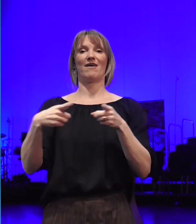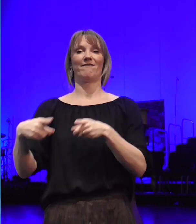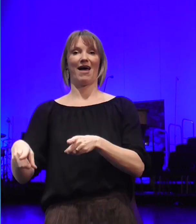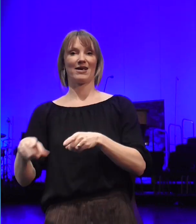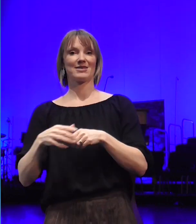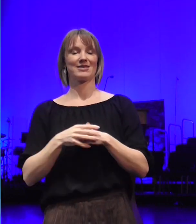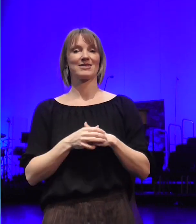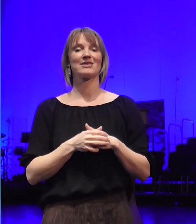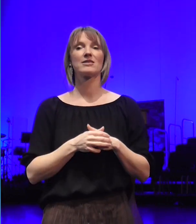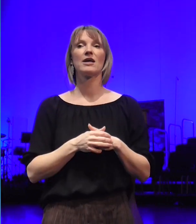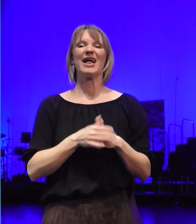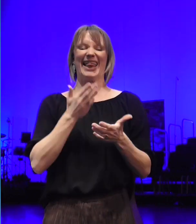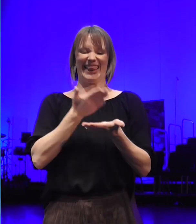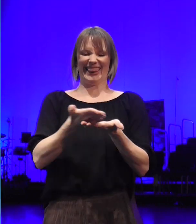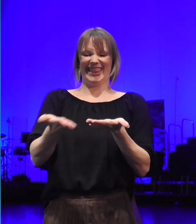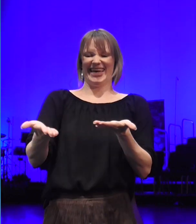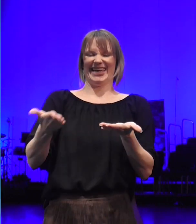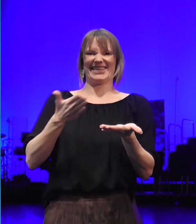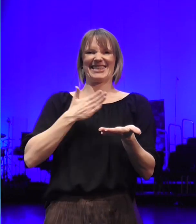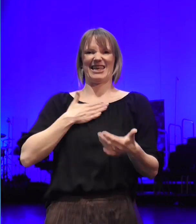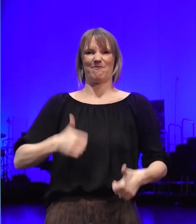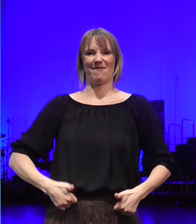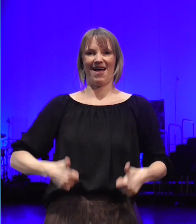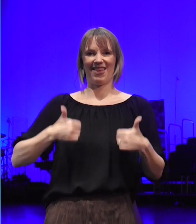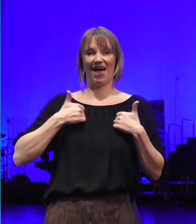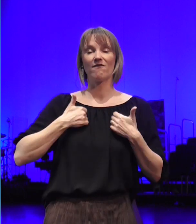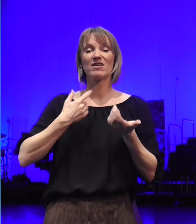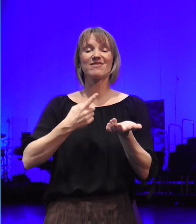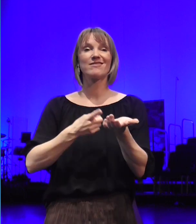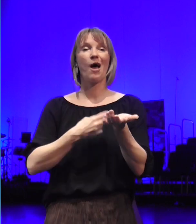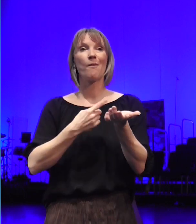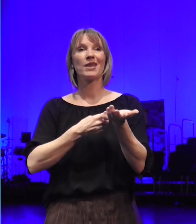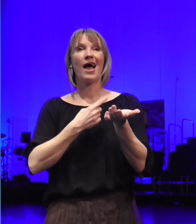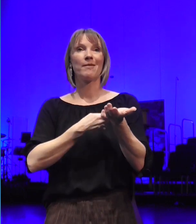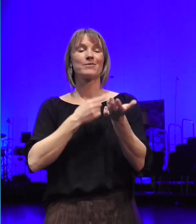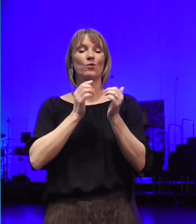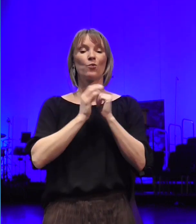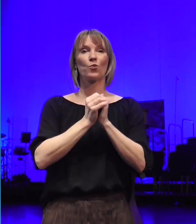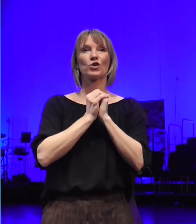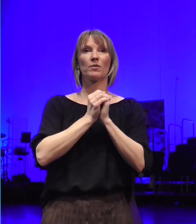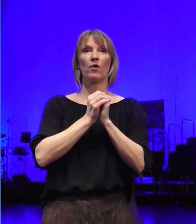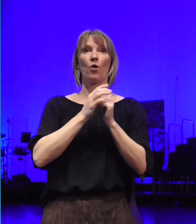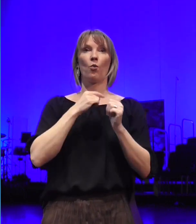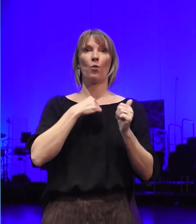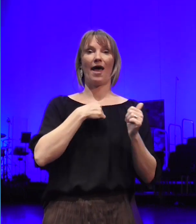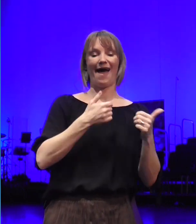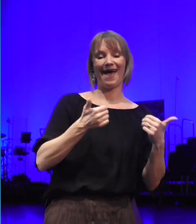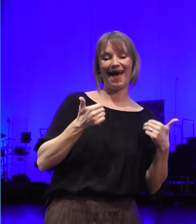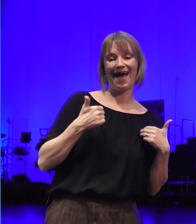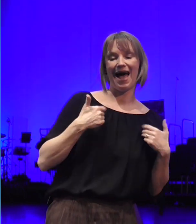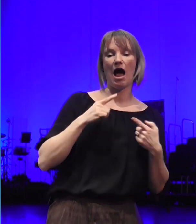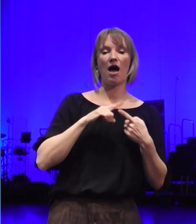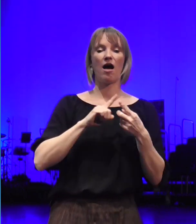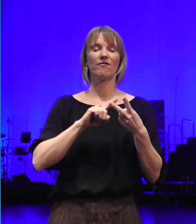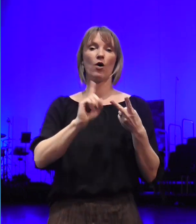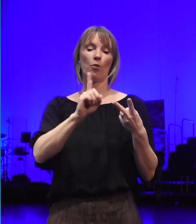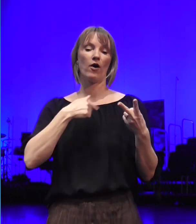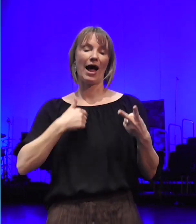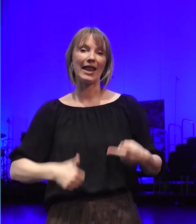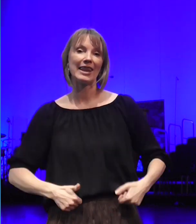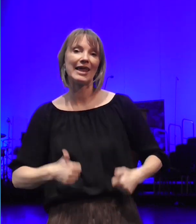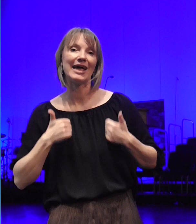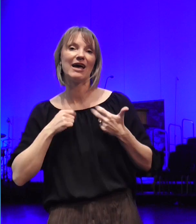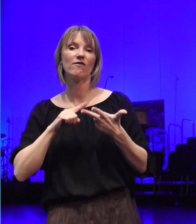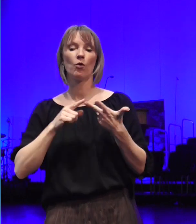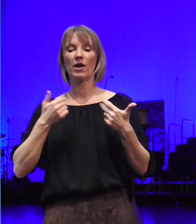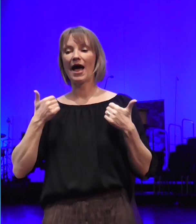The world of effects, the things in my life, sometimes falling into a worship of what I have, where I live, what I've